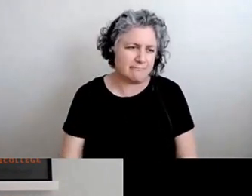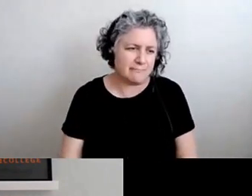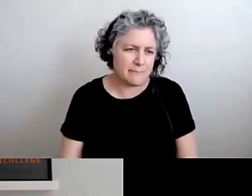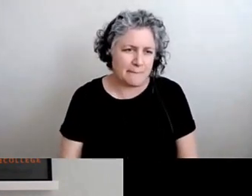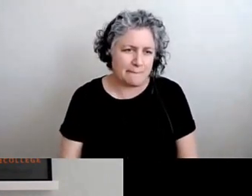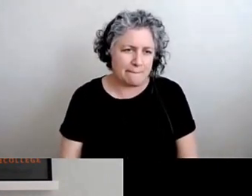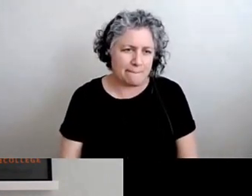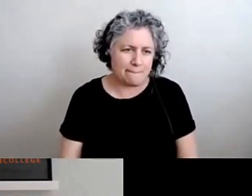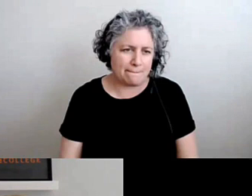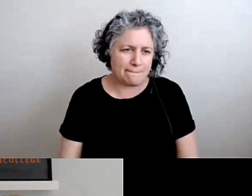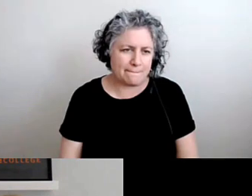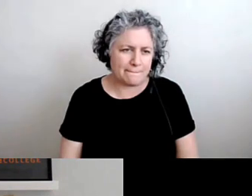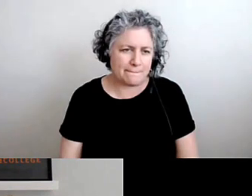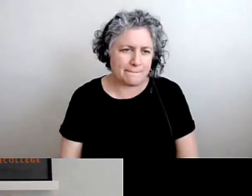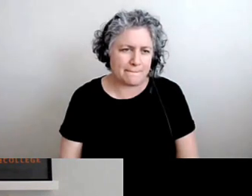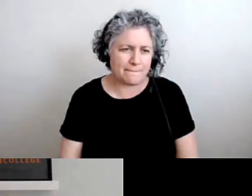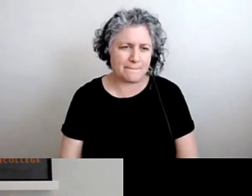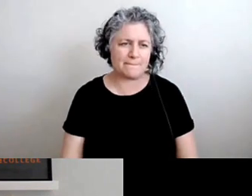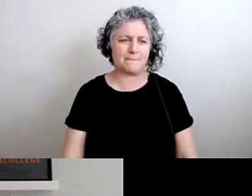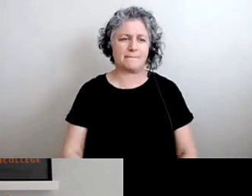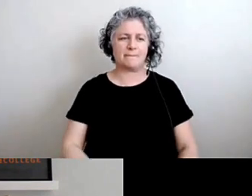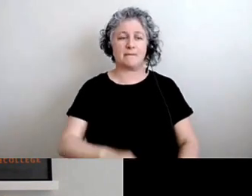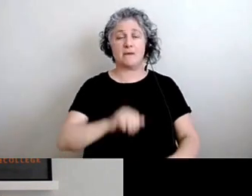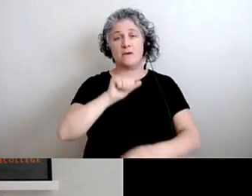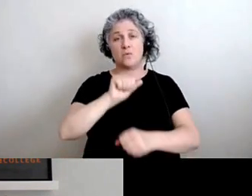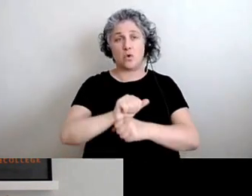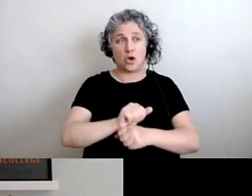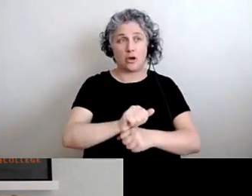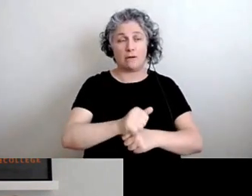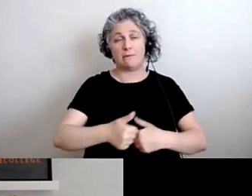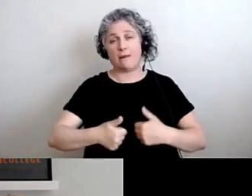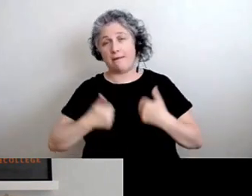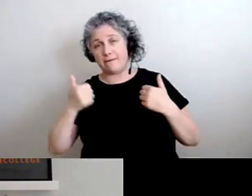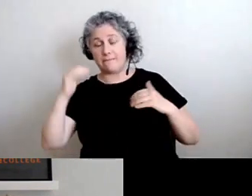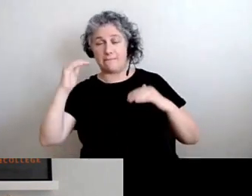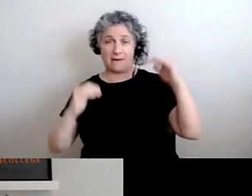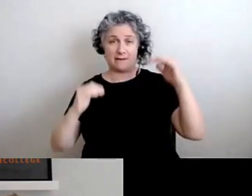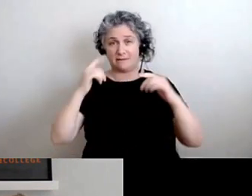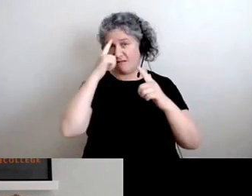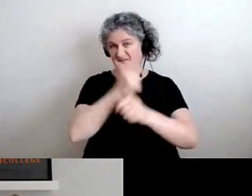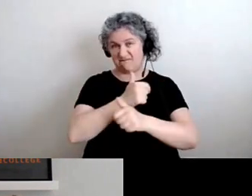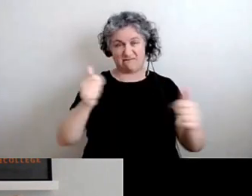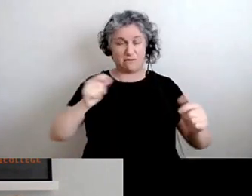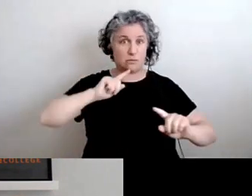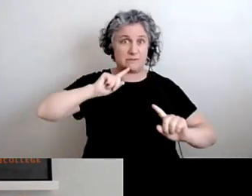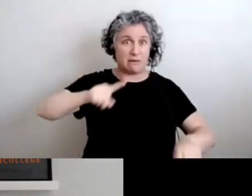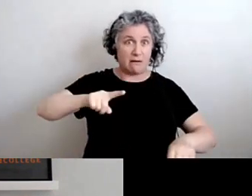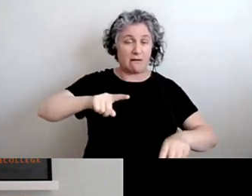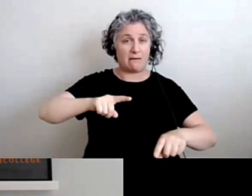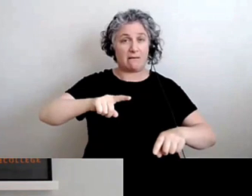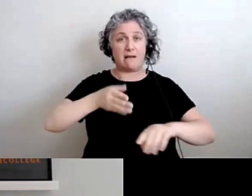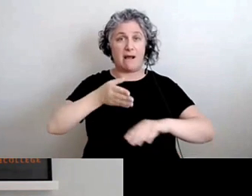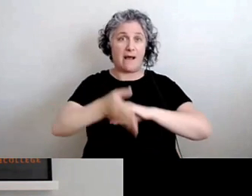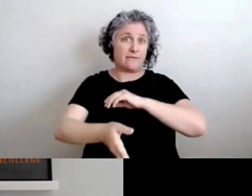Up to you about work-life balance, and if you don't respond to things